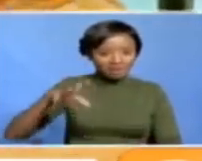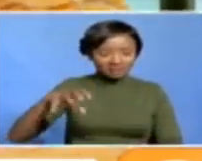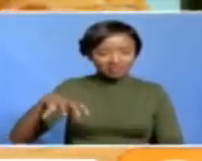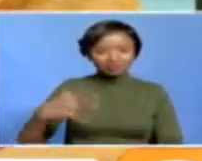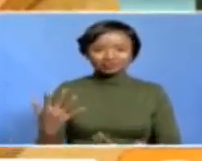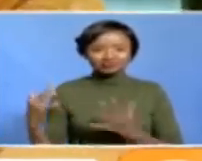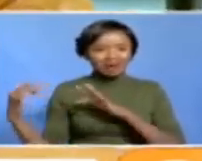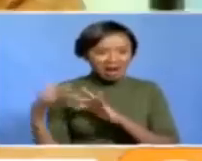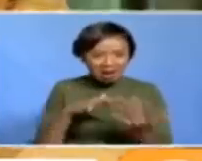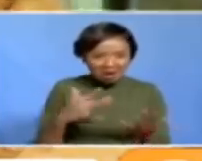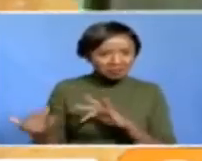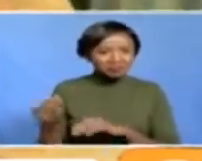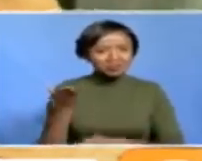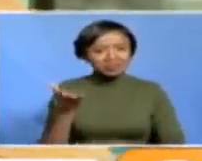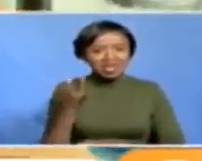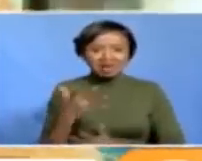kugombana,